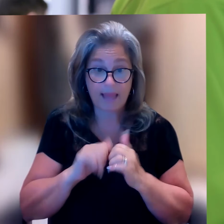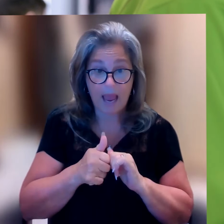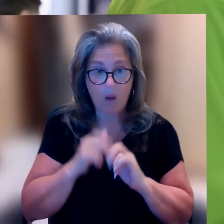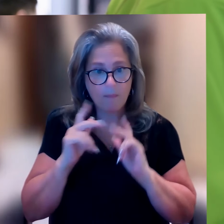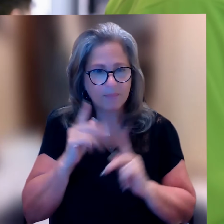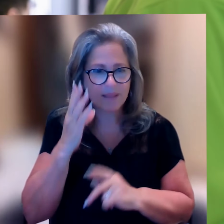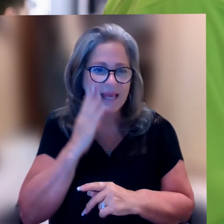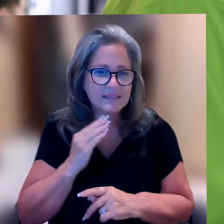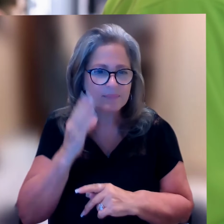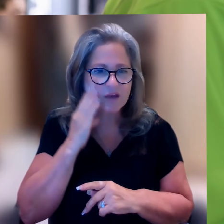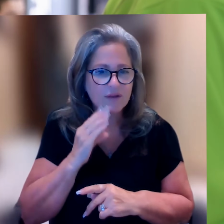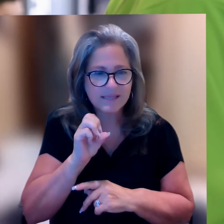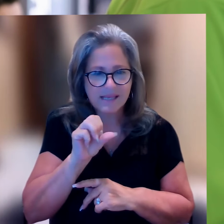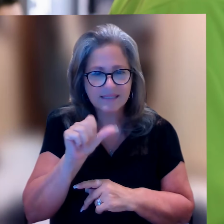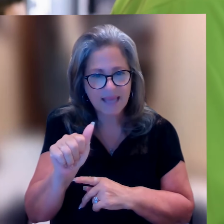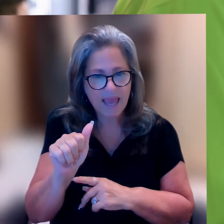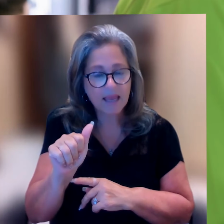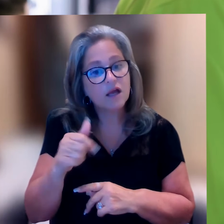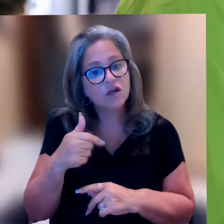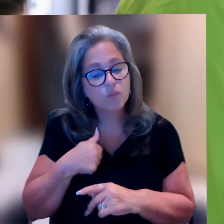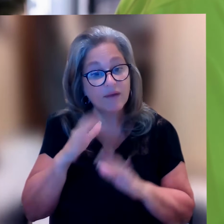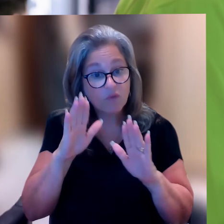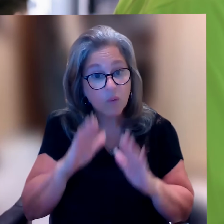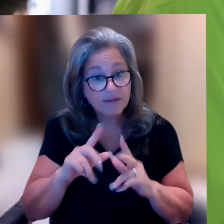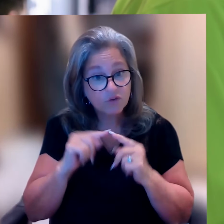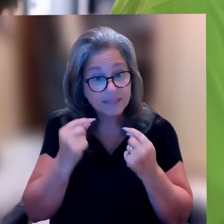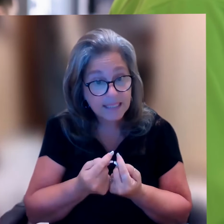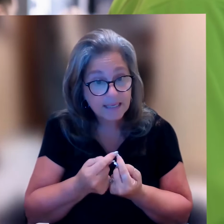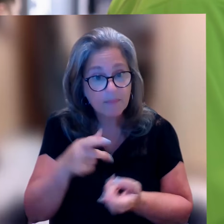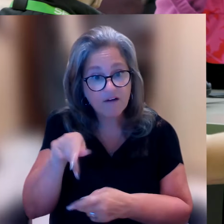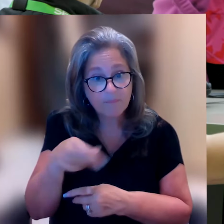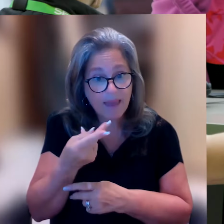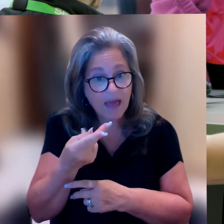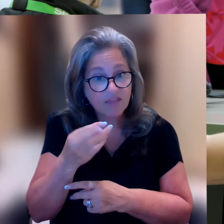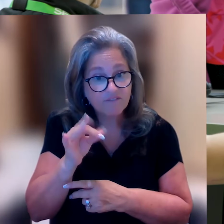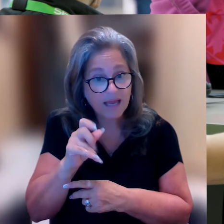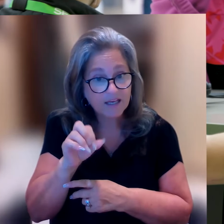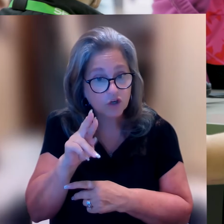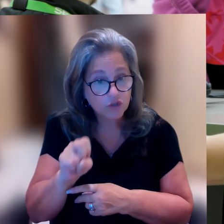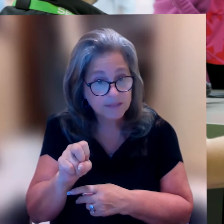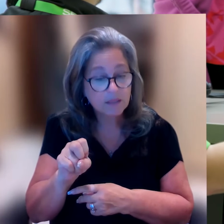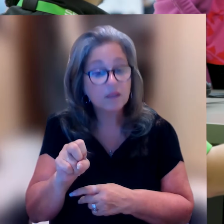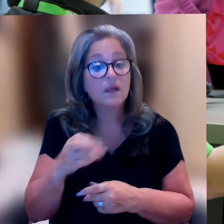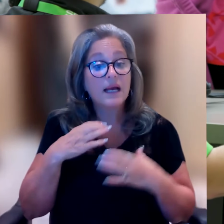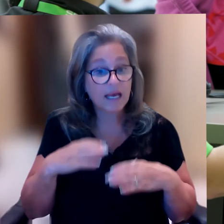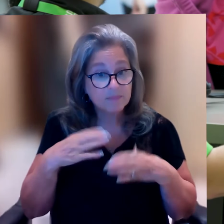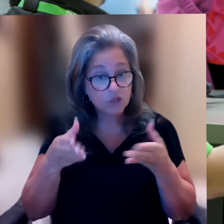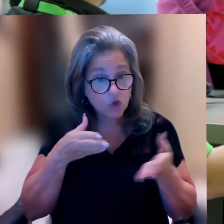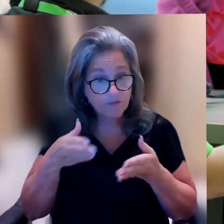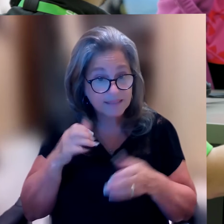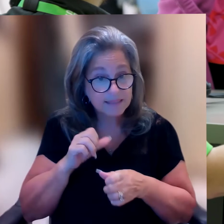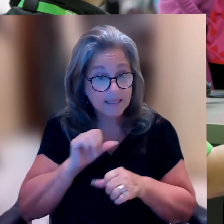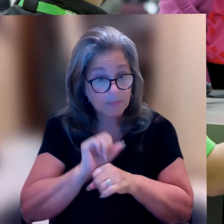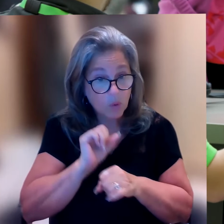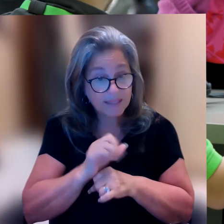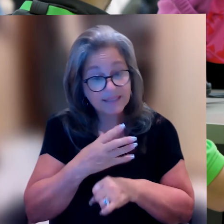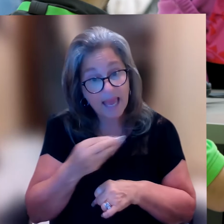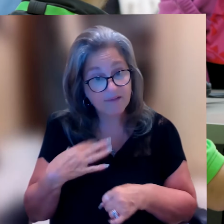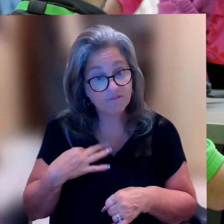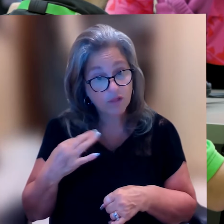how people experience SEA. So we have a wonderful team of Pathfinders who are our customer service employees, and then